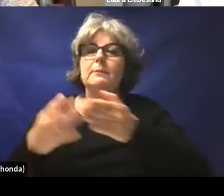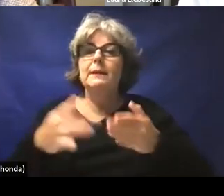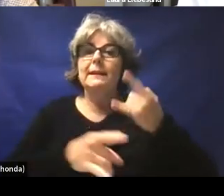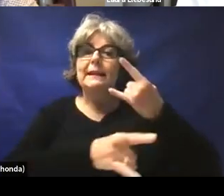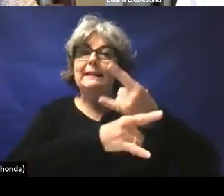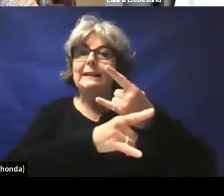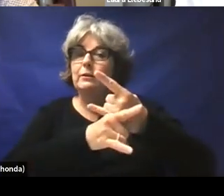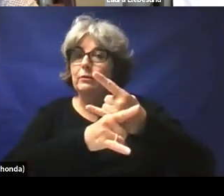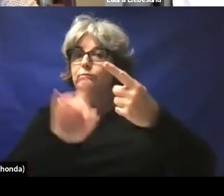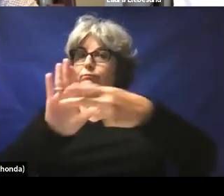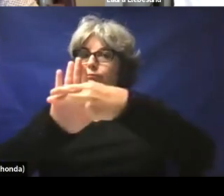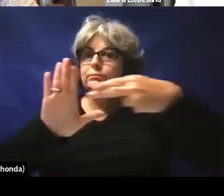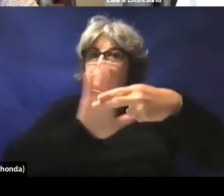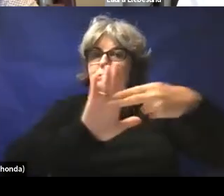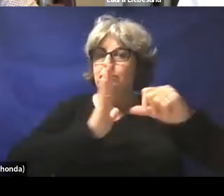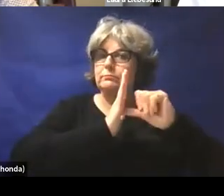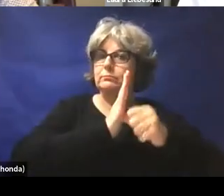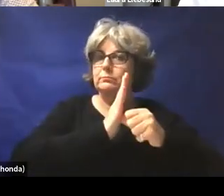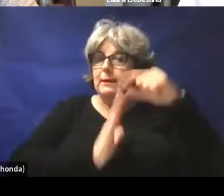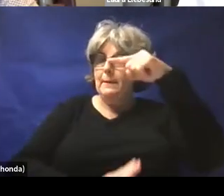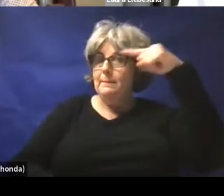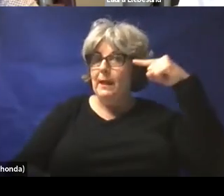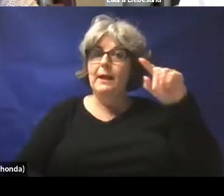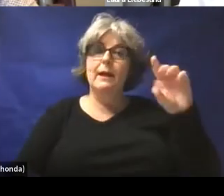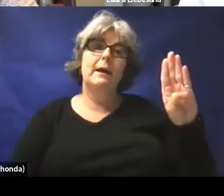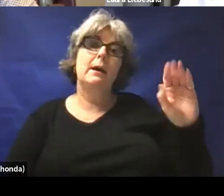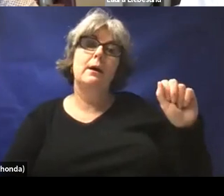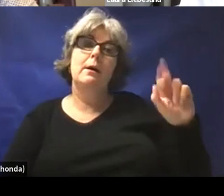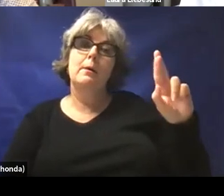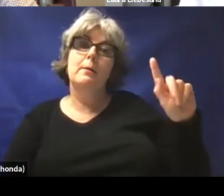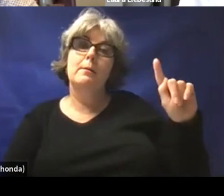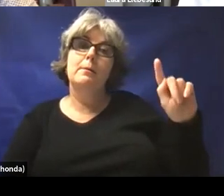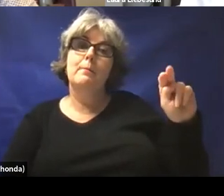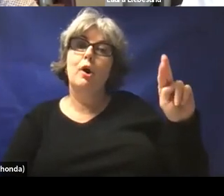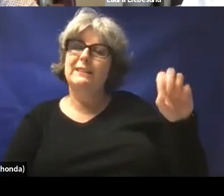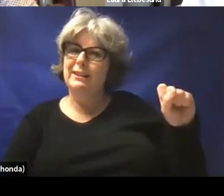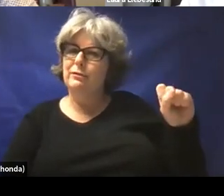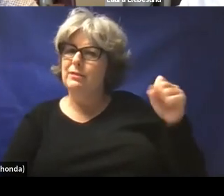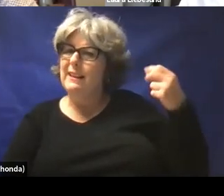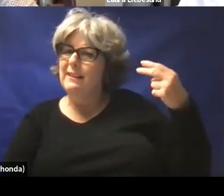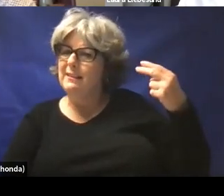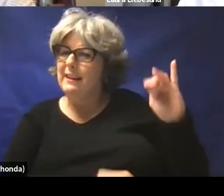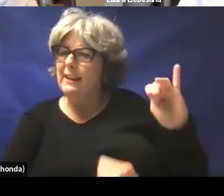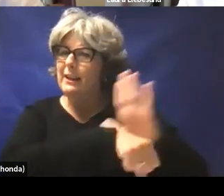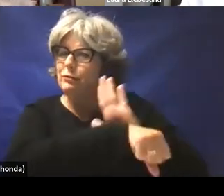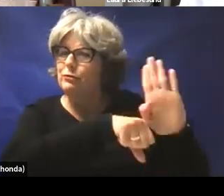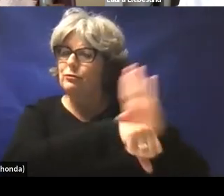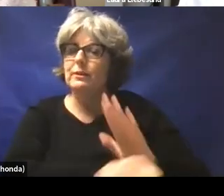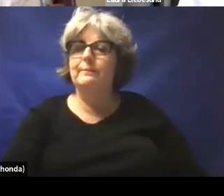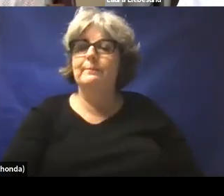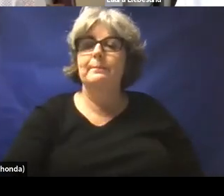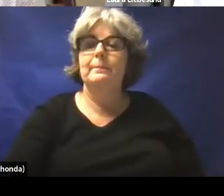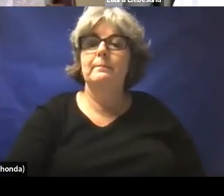that were focusing on highlighting the Black bartenders in the industry. And what I found interesting, especially in our most